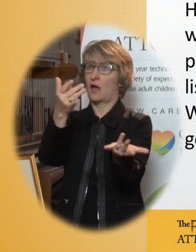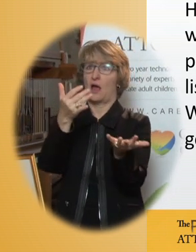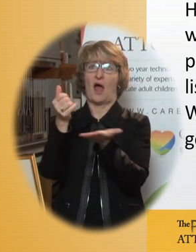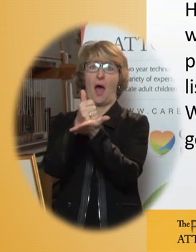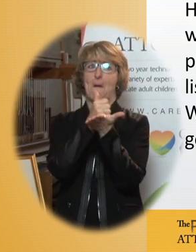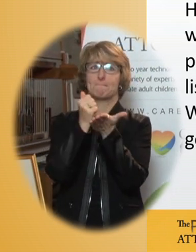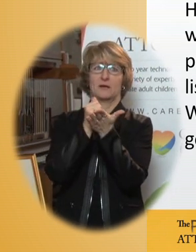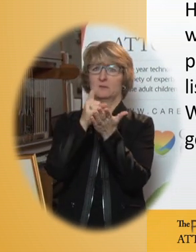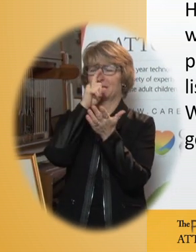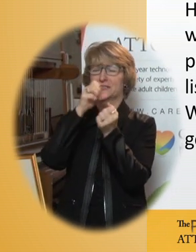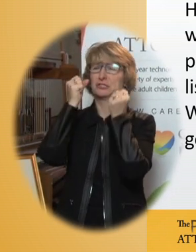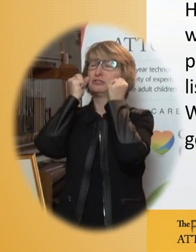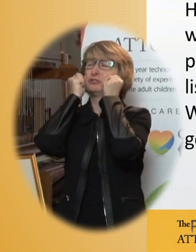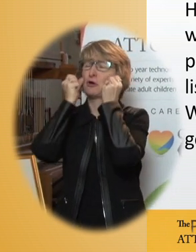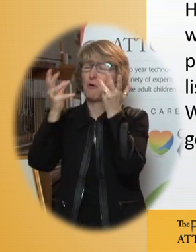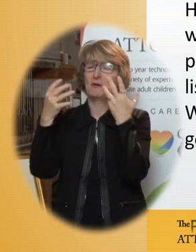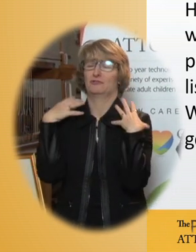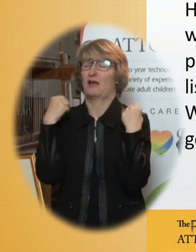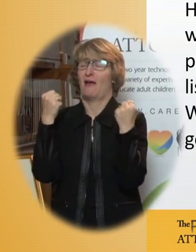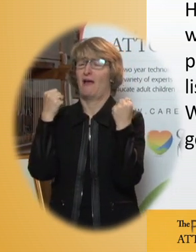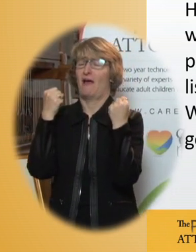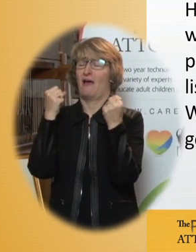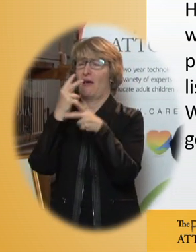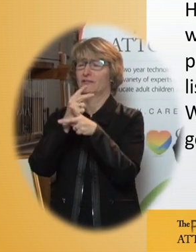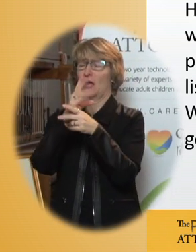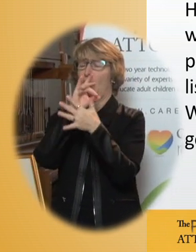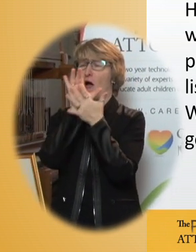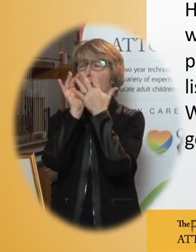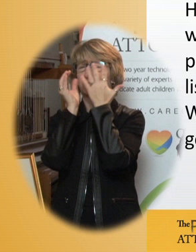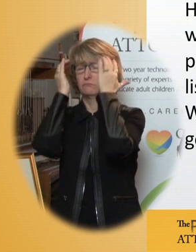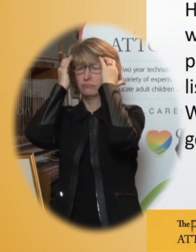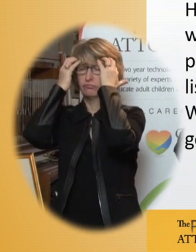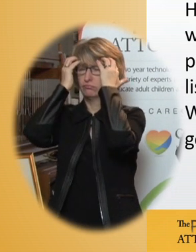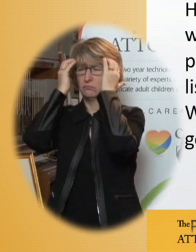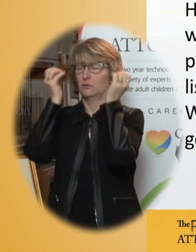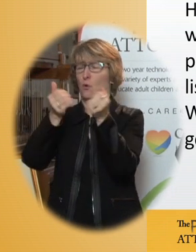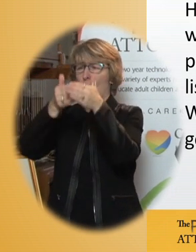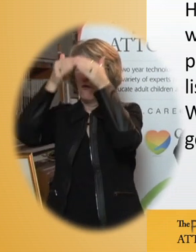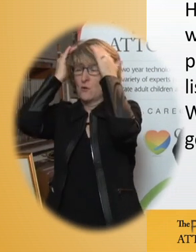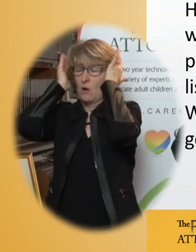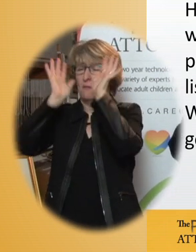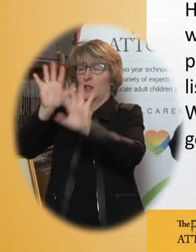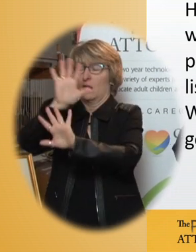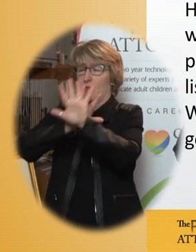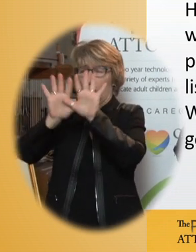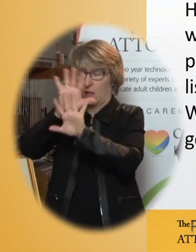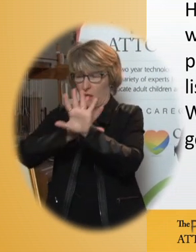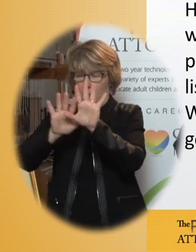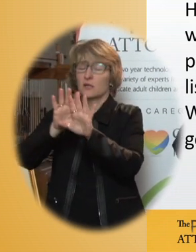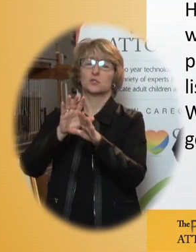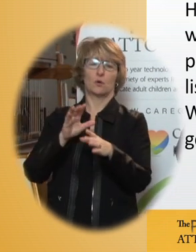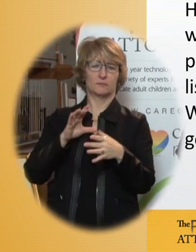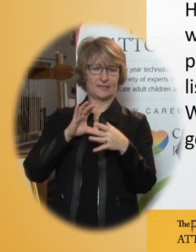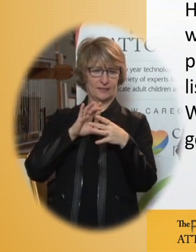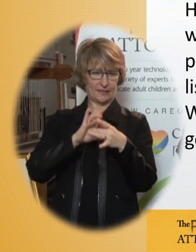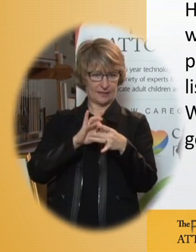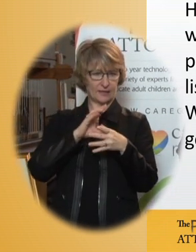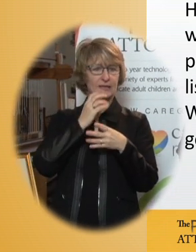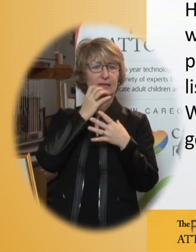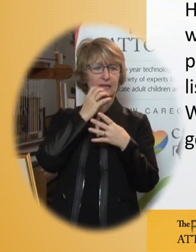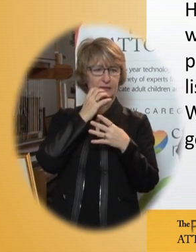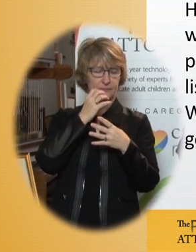navigate the maze of healthcare, because it's difficult, because how do you do it all? Care Connect was able to provide solutions to the